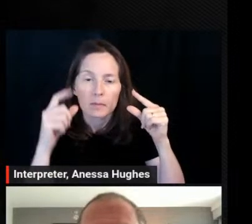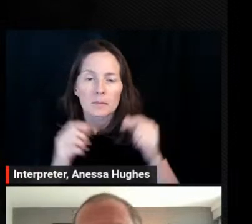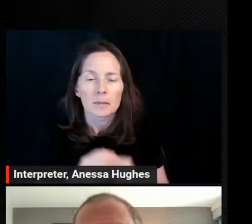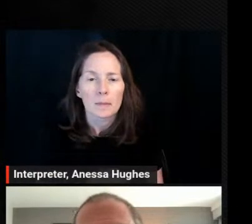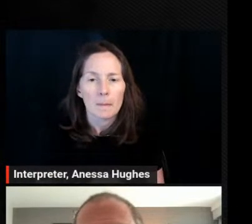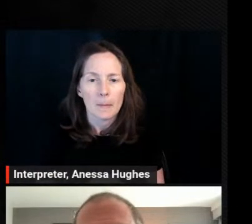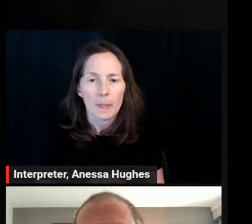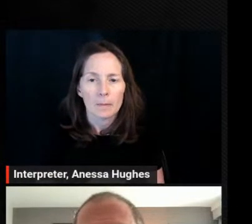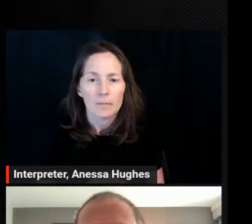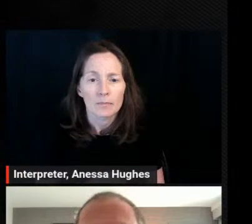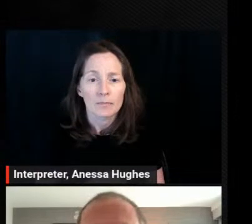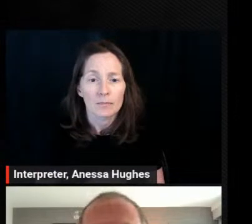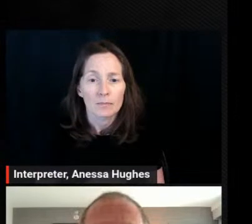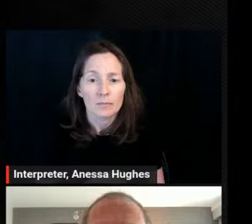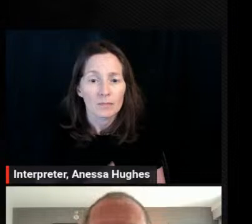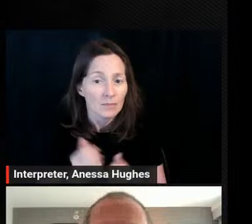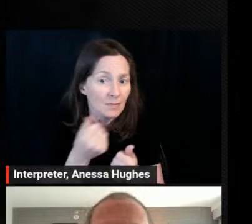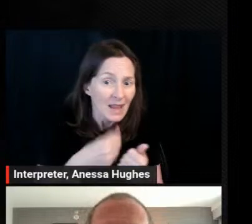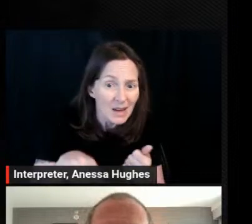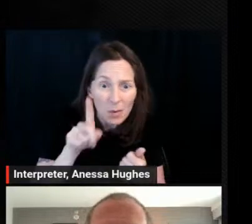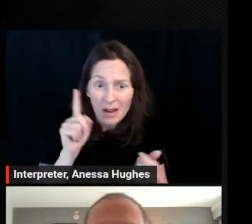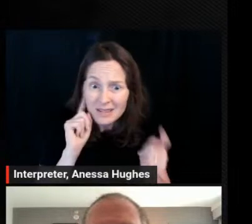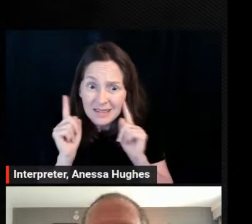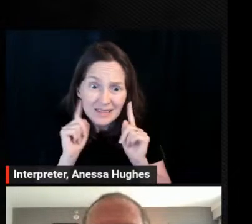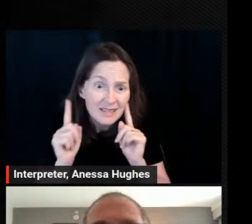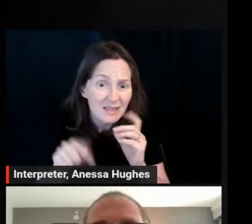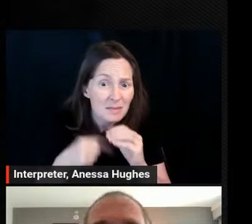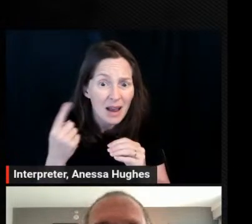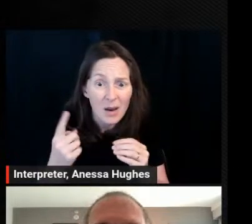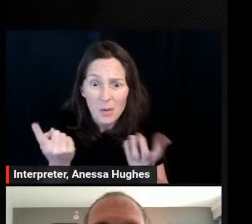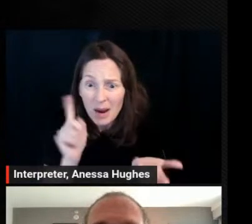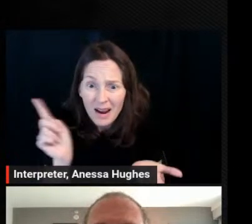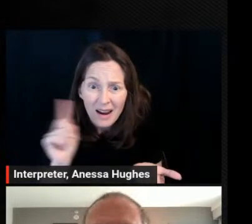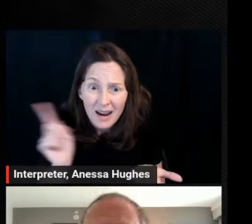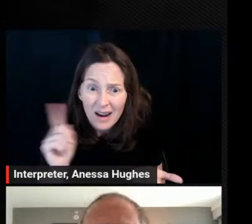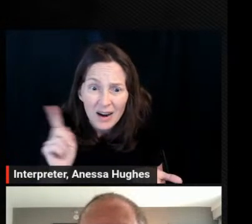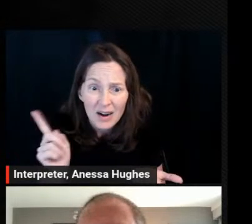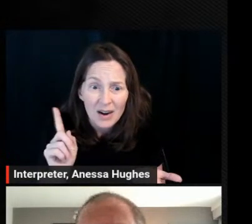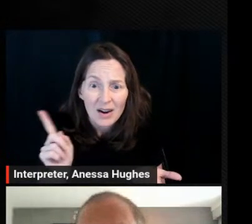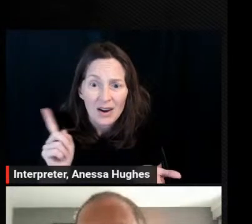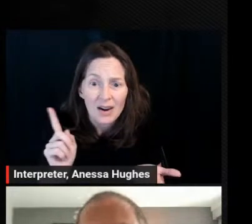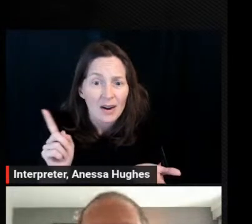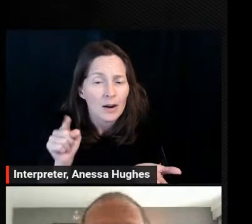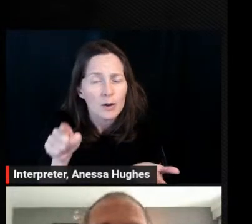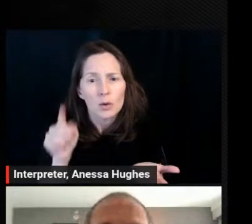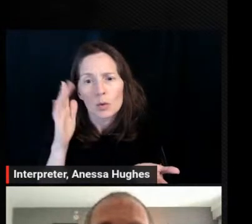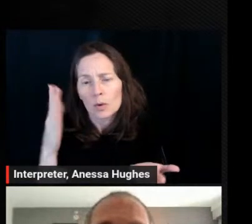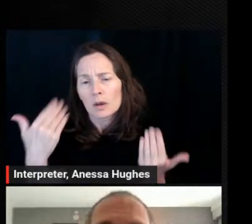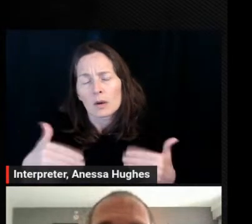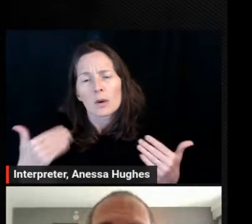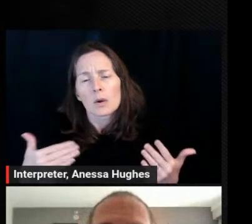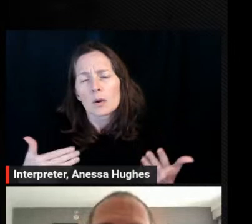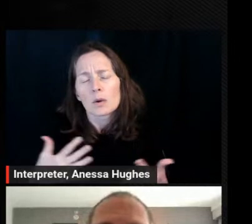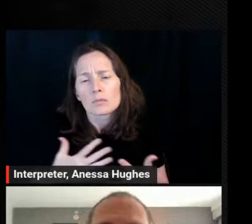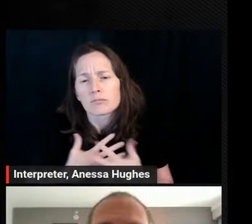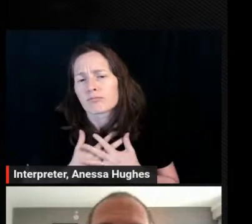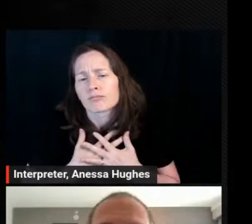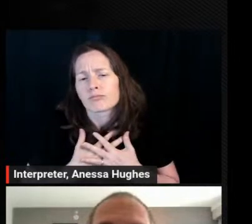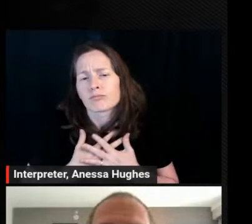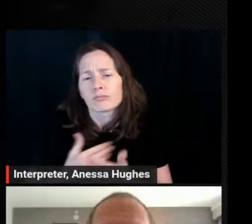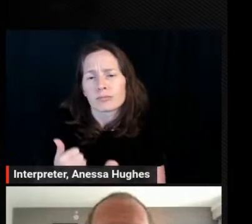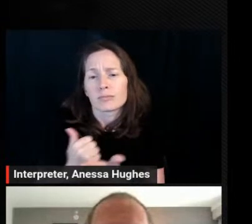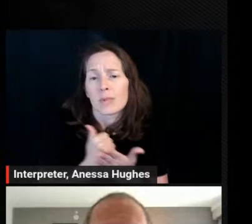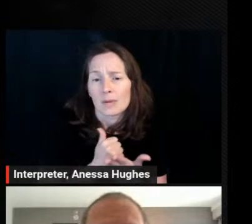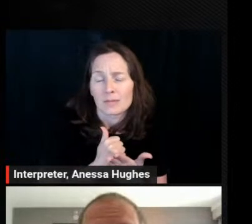Any person hearing of our son will confer a favor on his afflicted parents by giving information to my employer at this